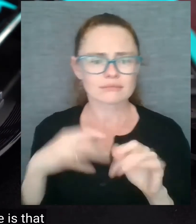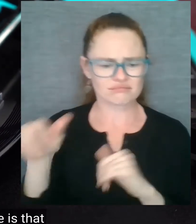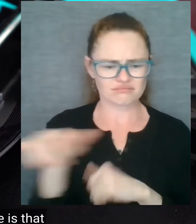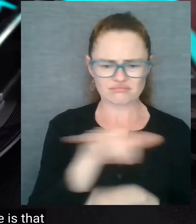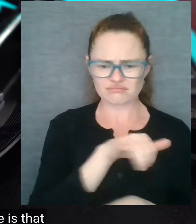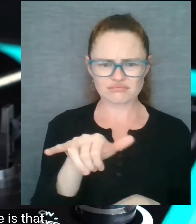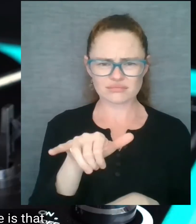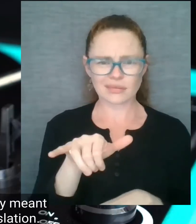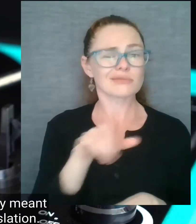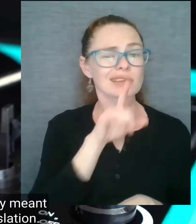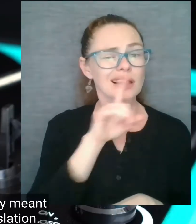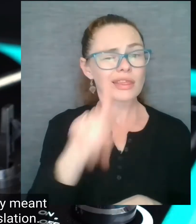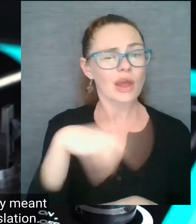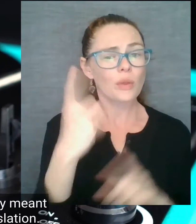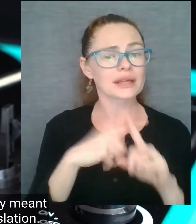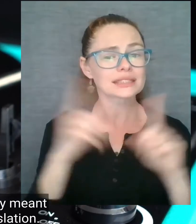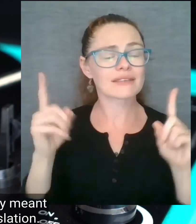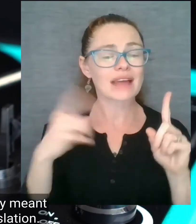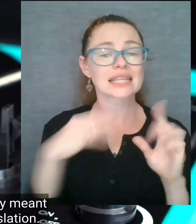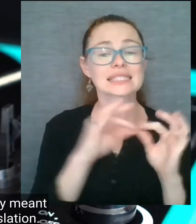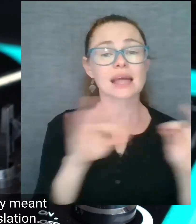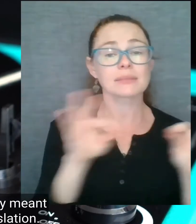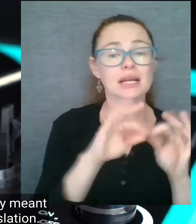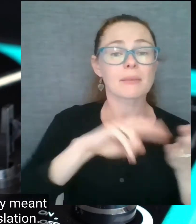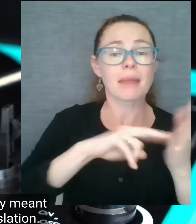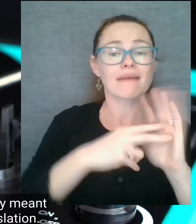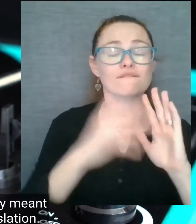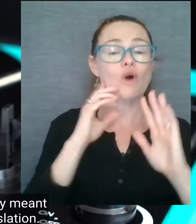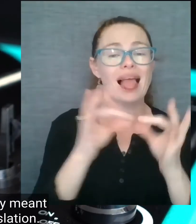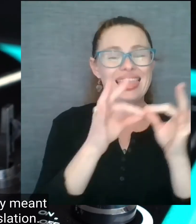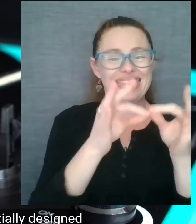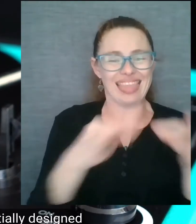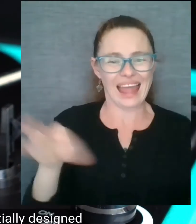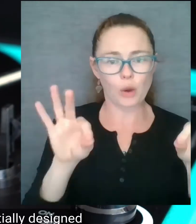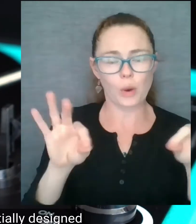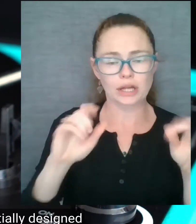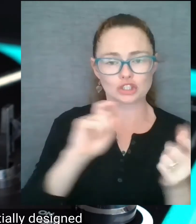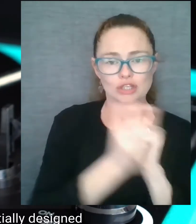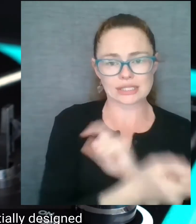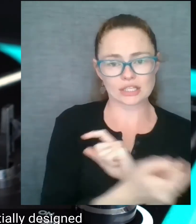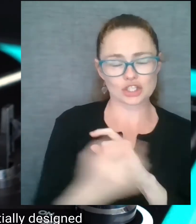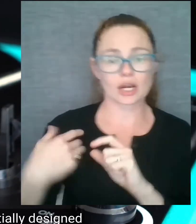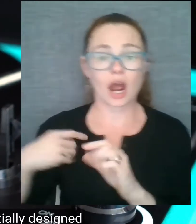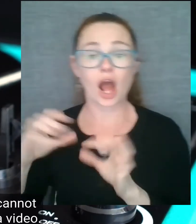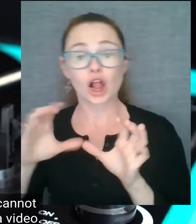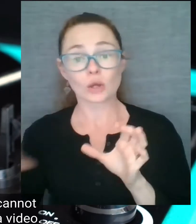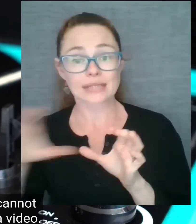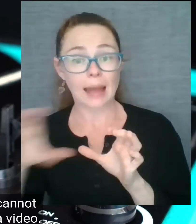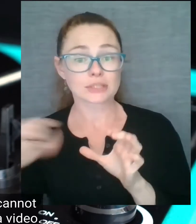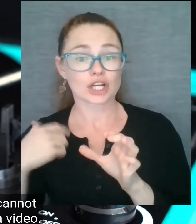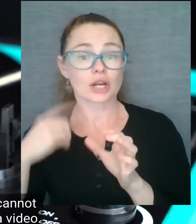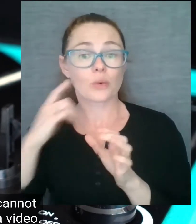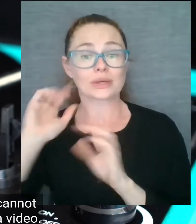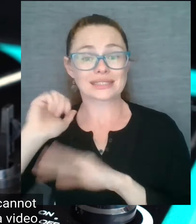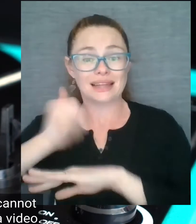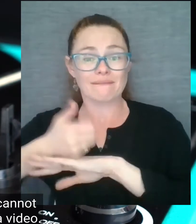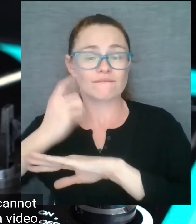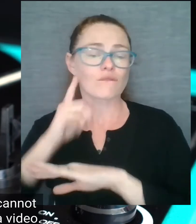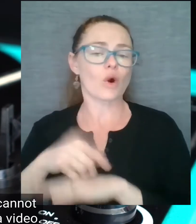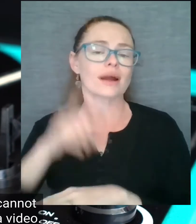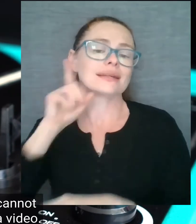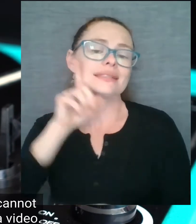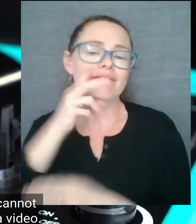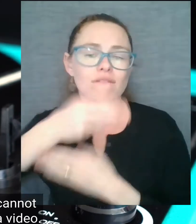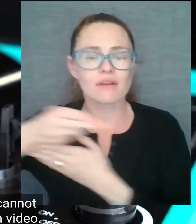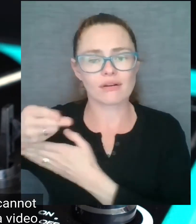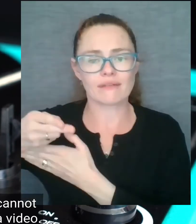The only difference is that subtitles are usually meant for language translation. Closed captions were initially designed for viewers who cannot hear the audio